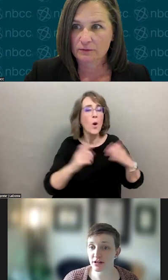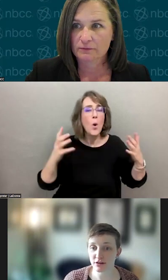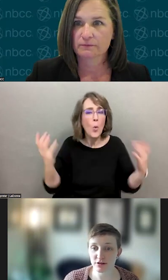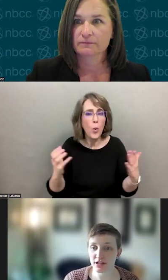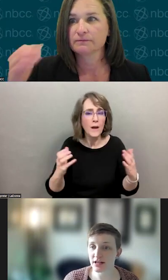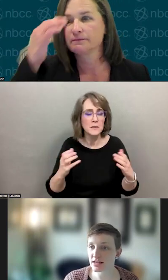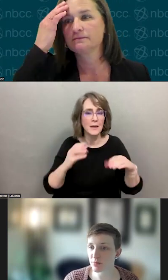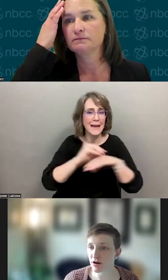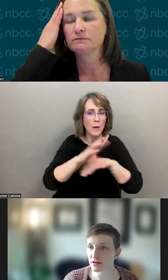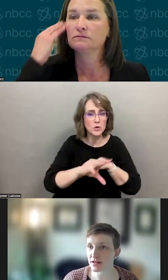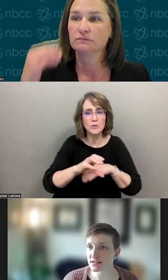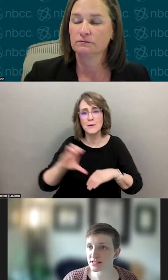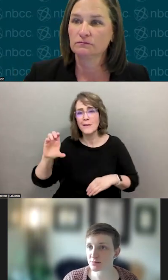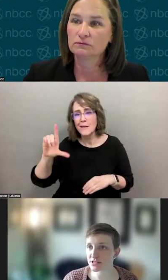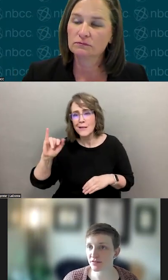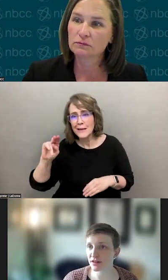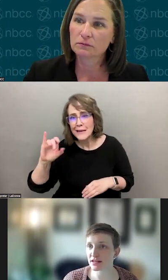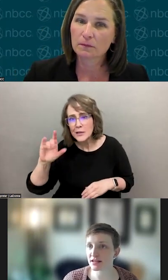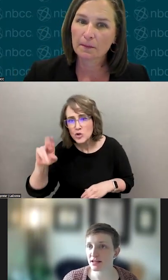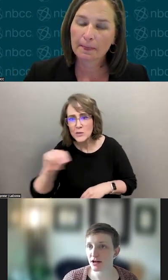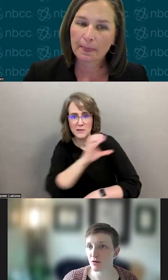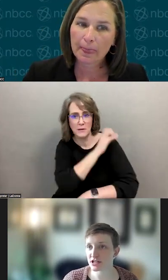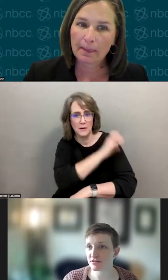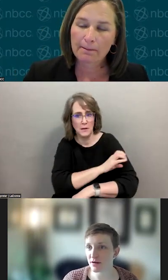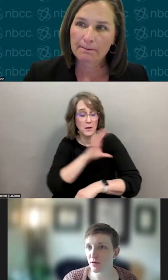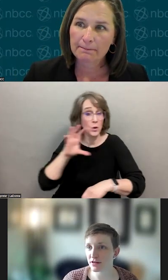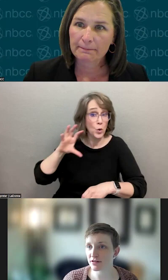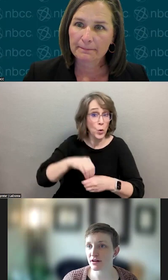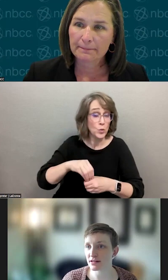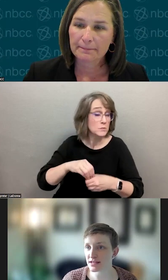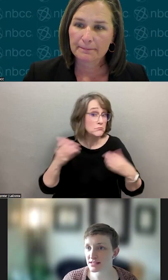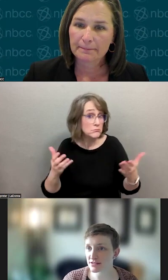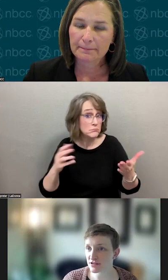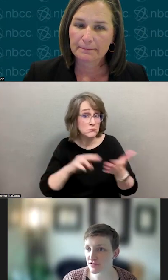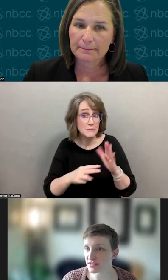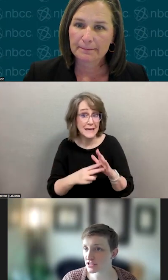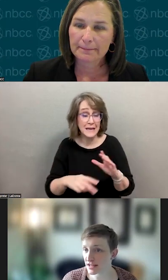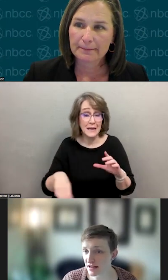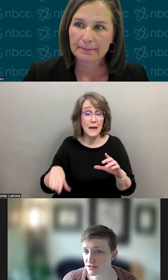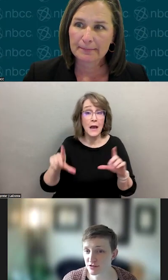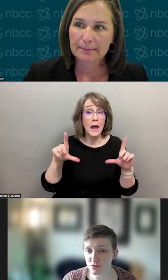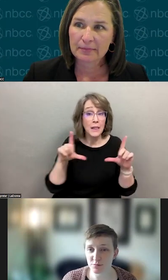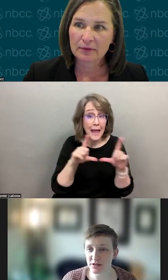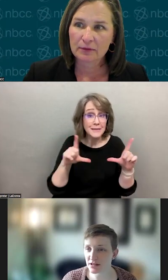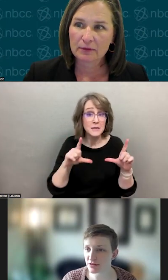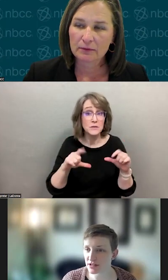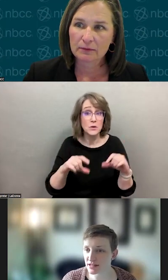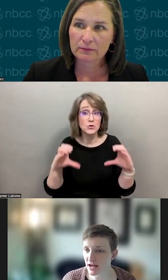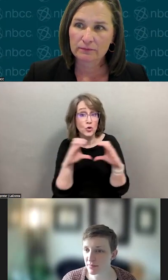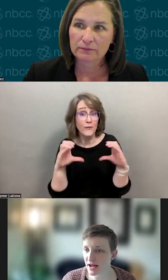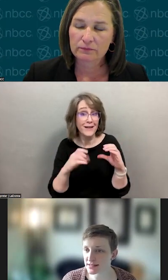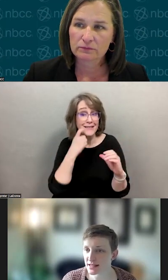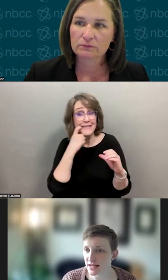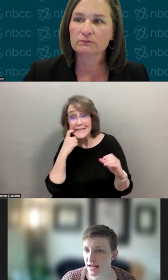are included as part of this, specifically a question around whether licensed and certified addiction counselors would be included in the